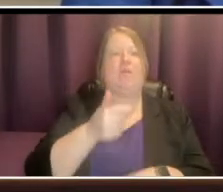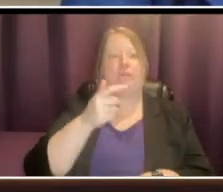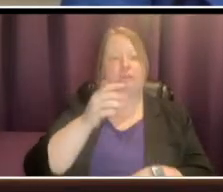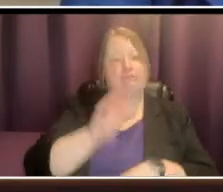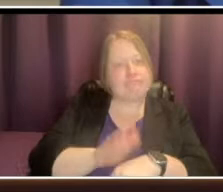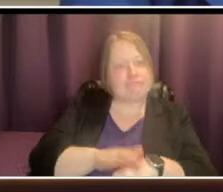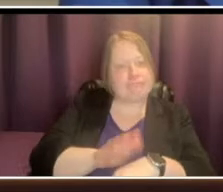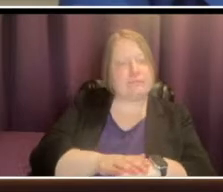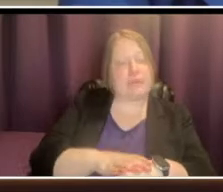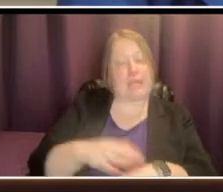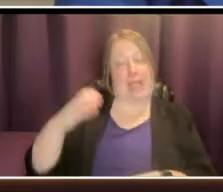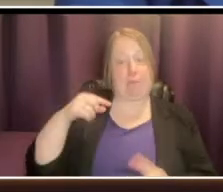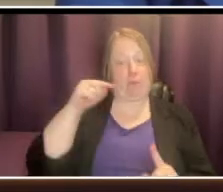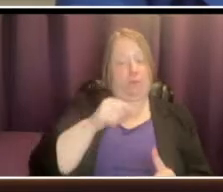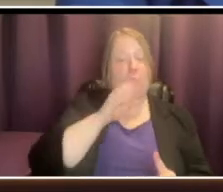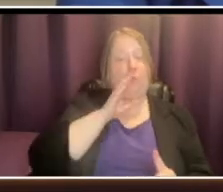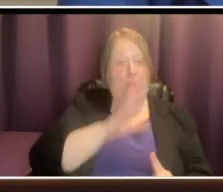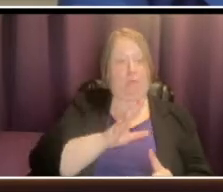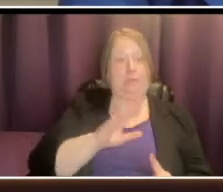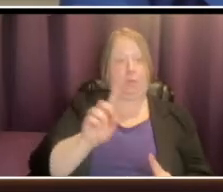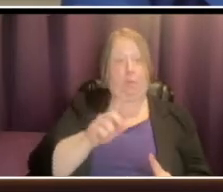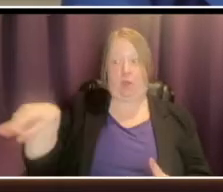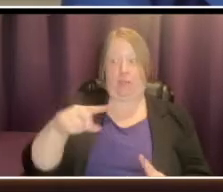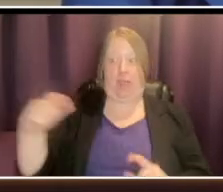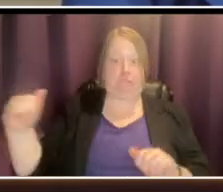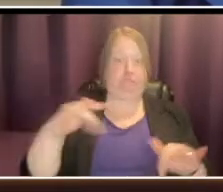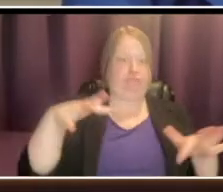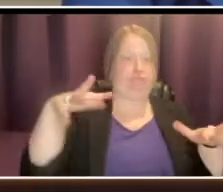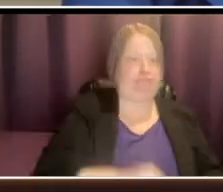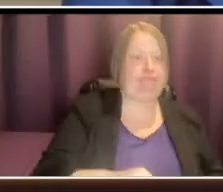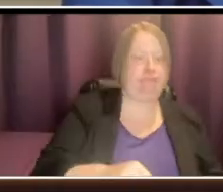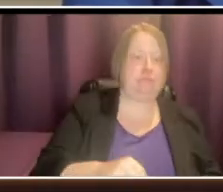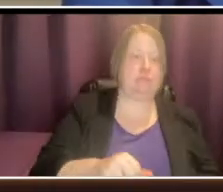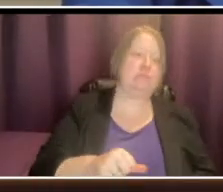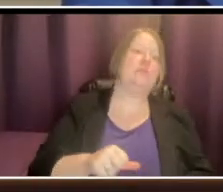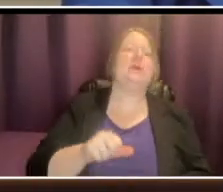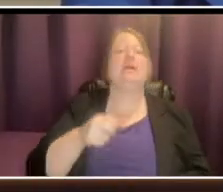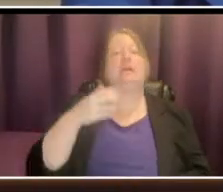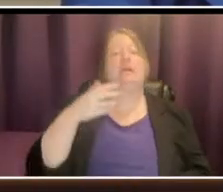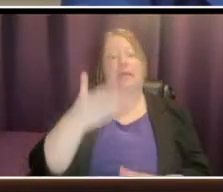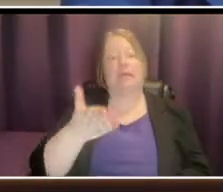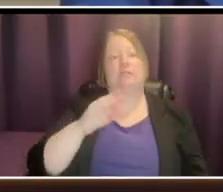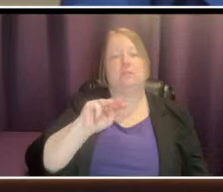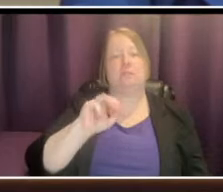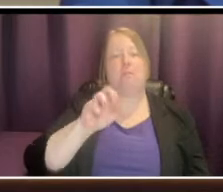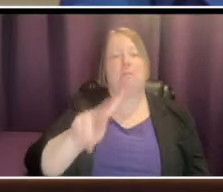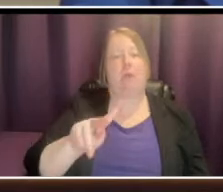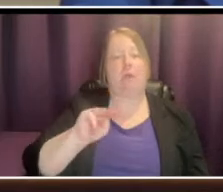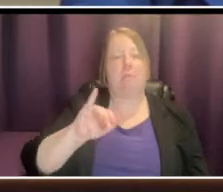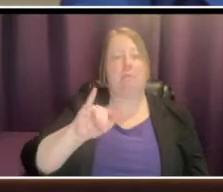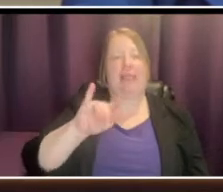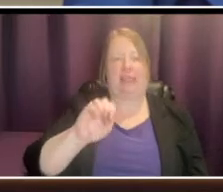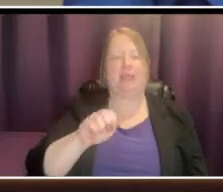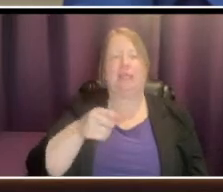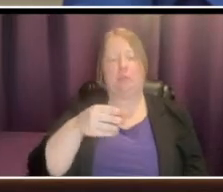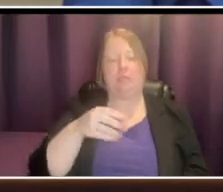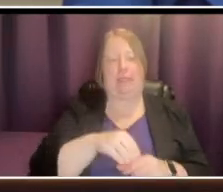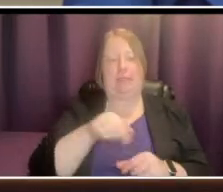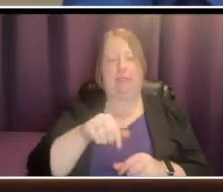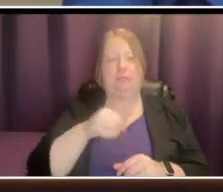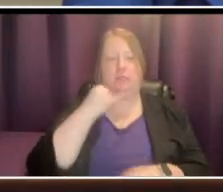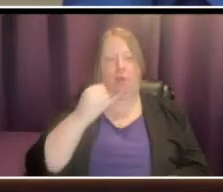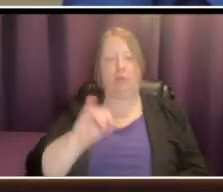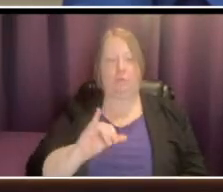be the target of the attack. Here's General Mark Milley, who was also present for this call, describing Deputy